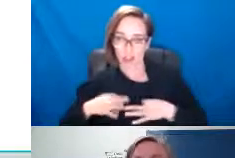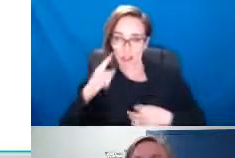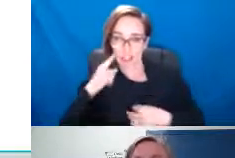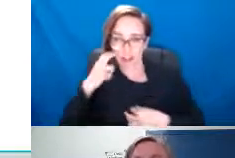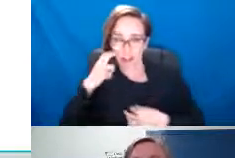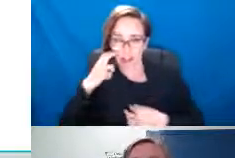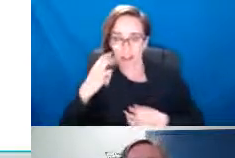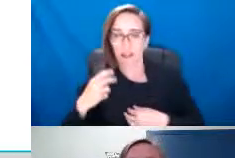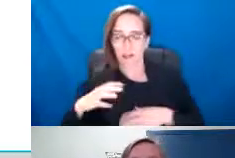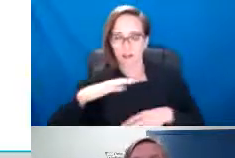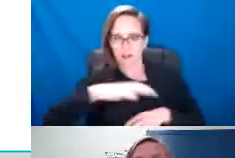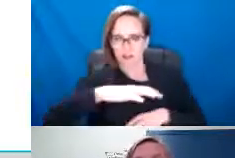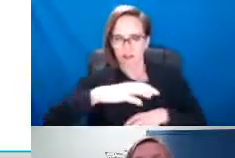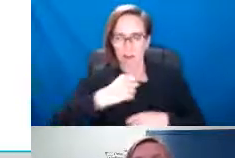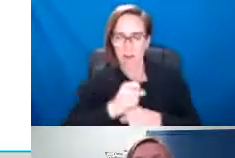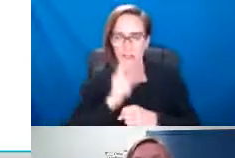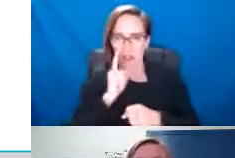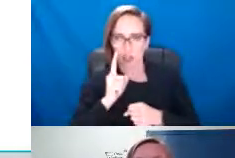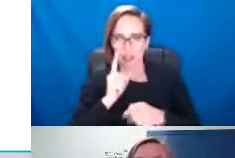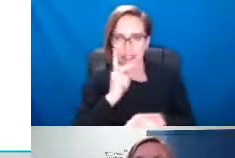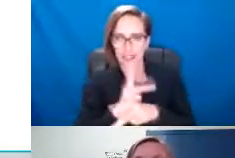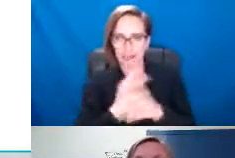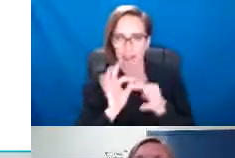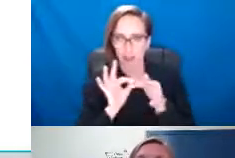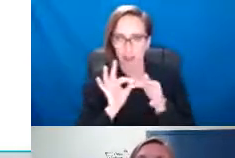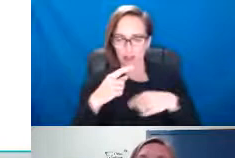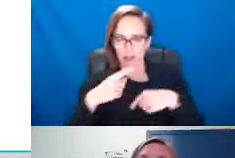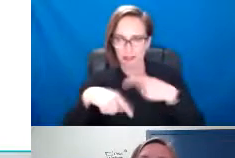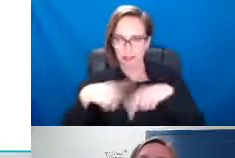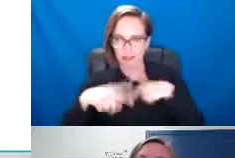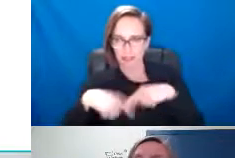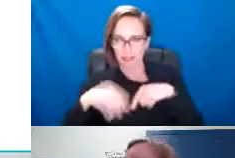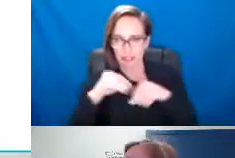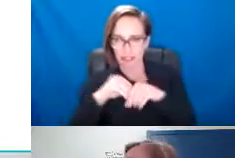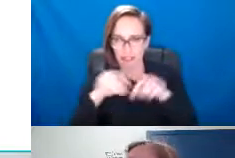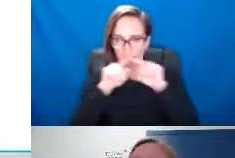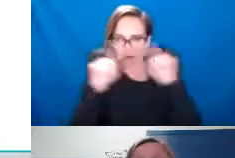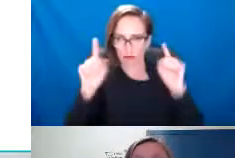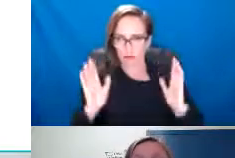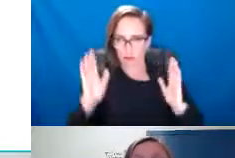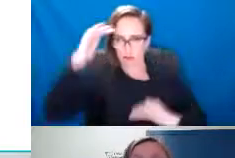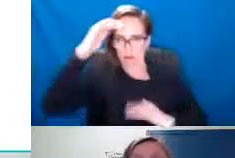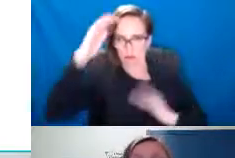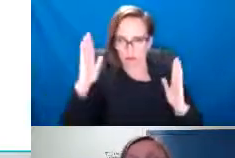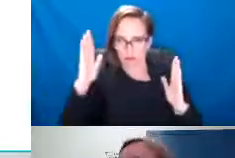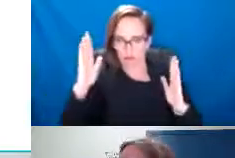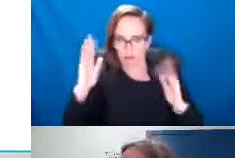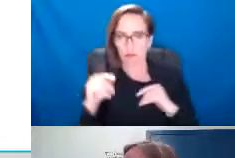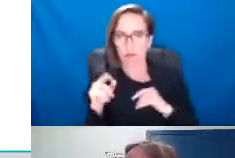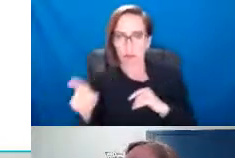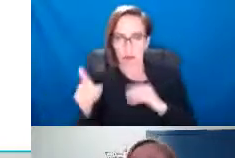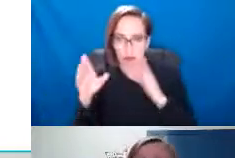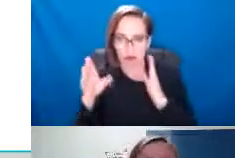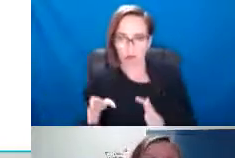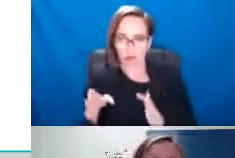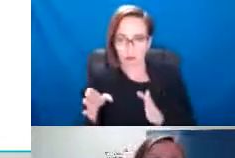the interpreter's signs in their visual field. So they're managing the visual field of